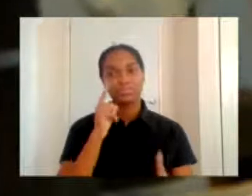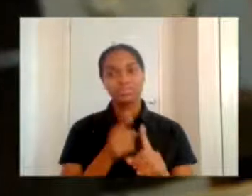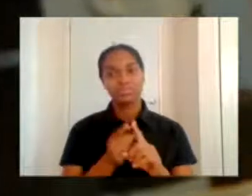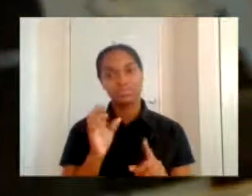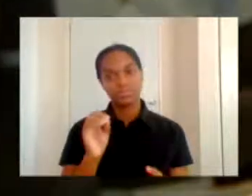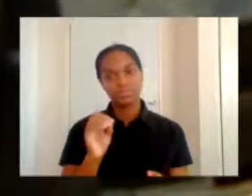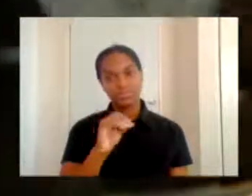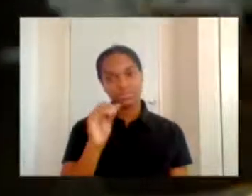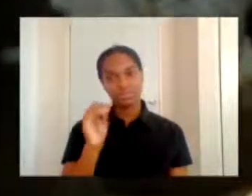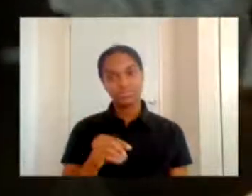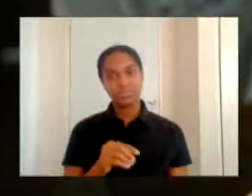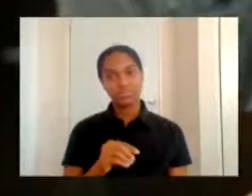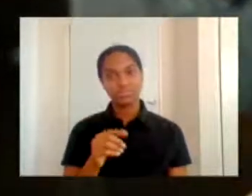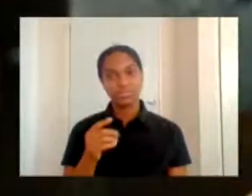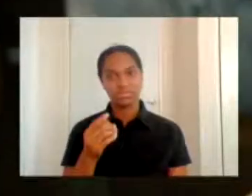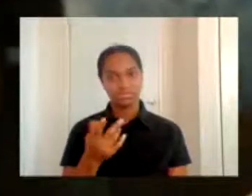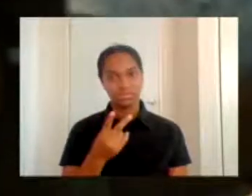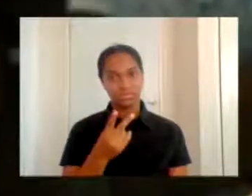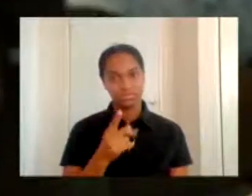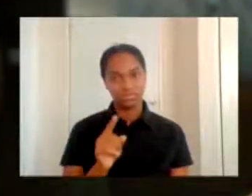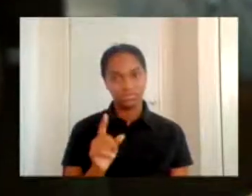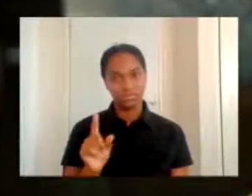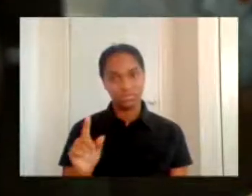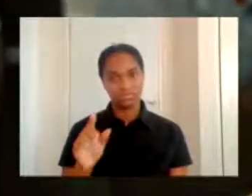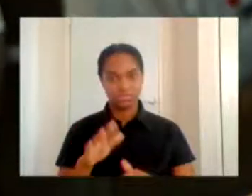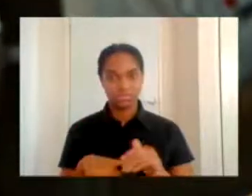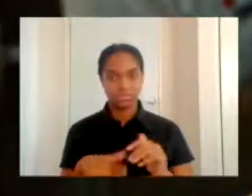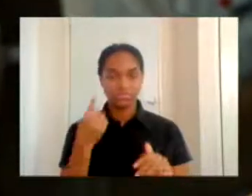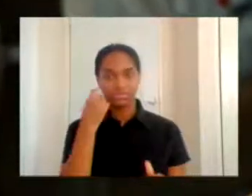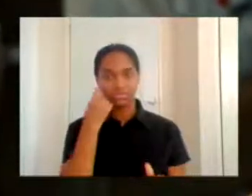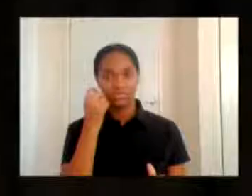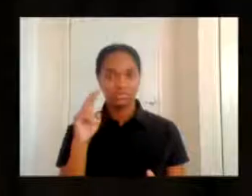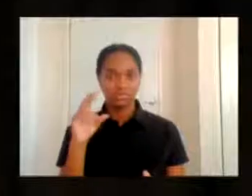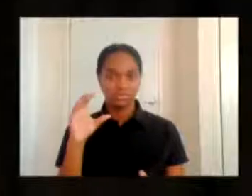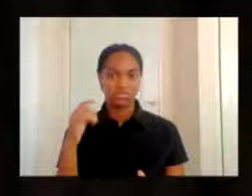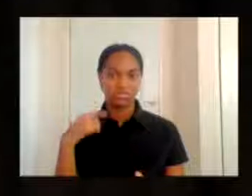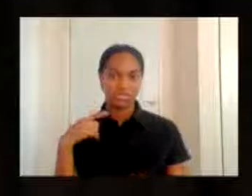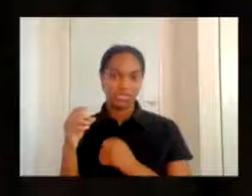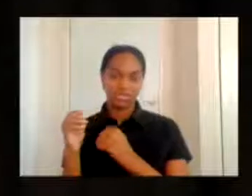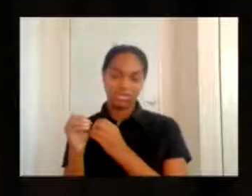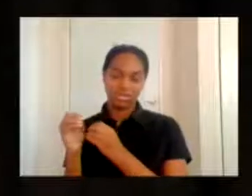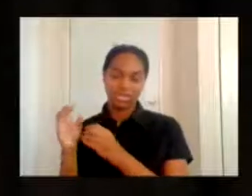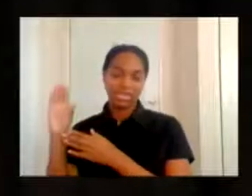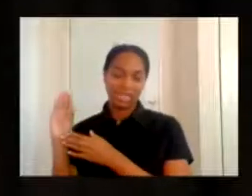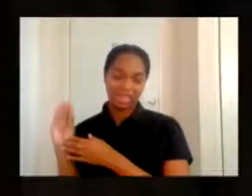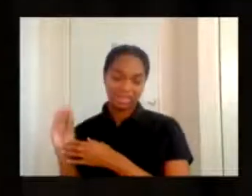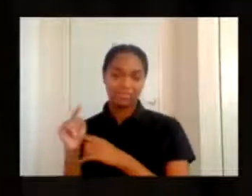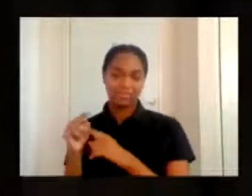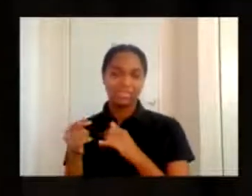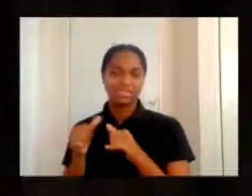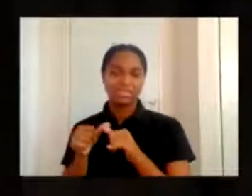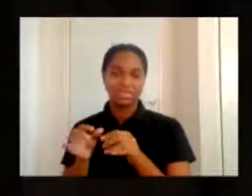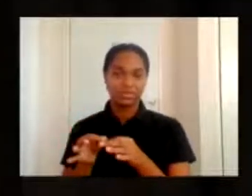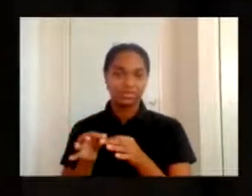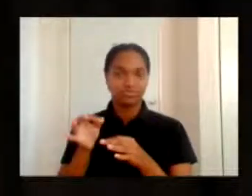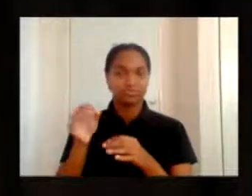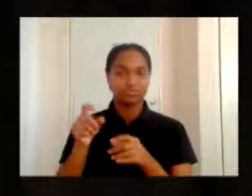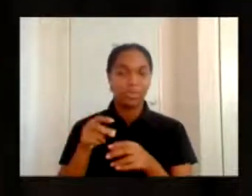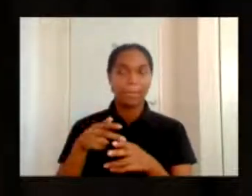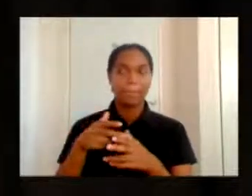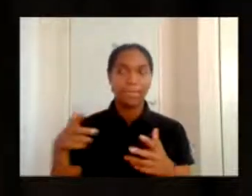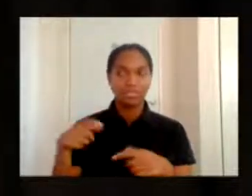or a 2-to-1 versus the previous. VVC got a little bit less, but it's still a big jump. So just to sort of